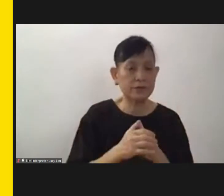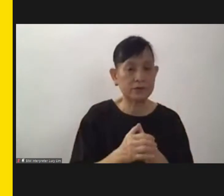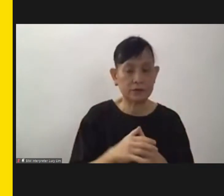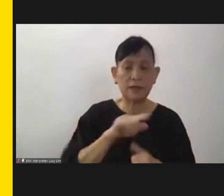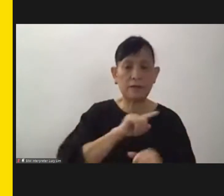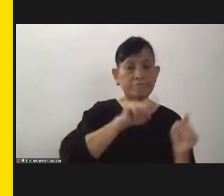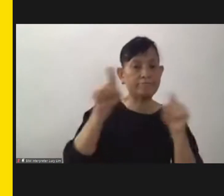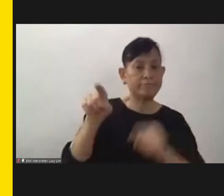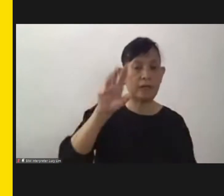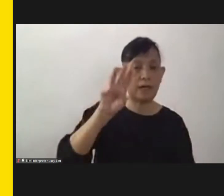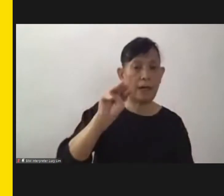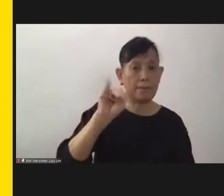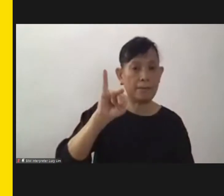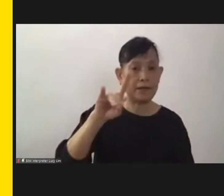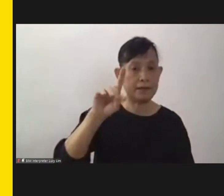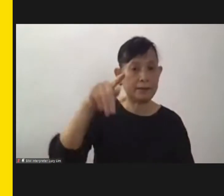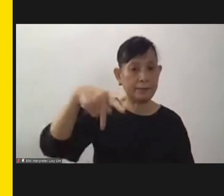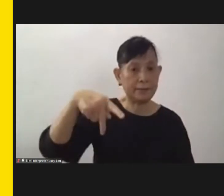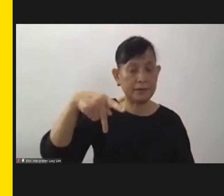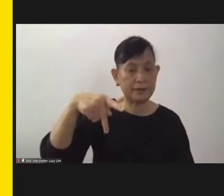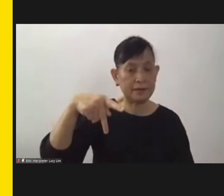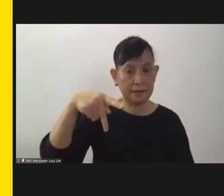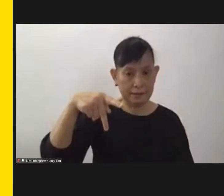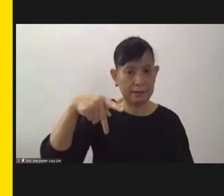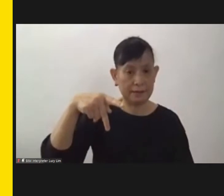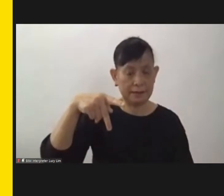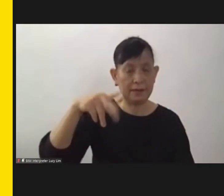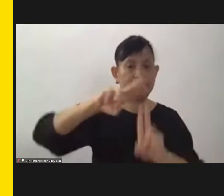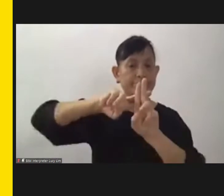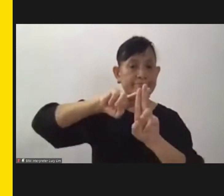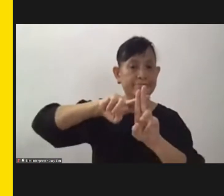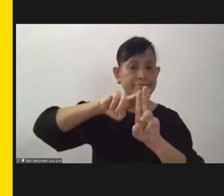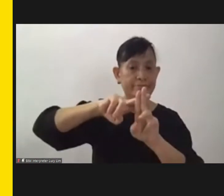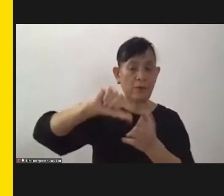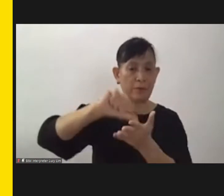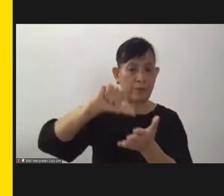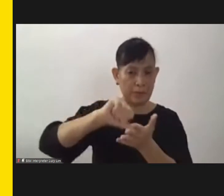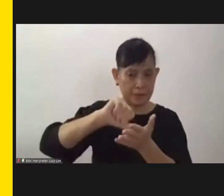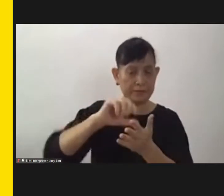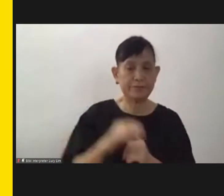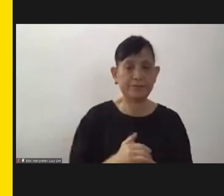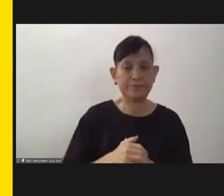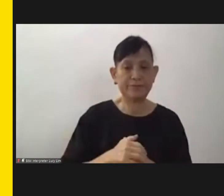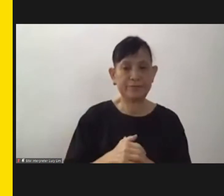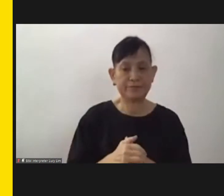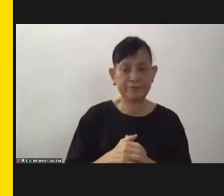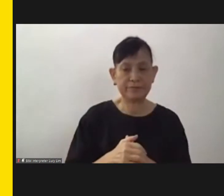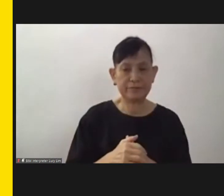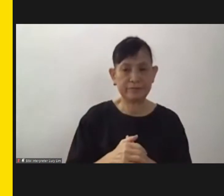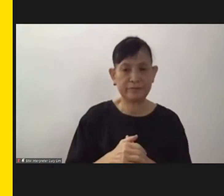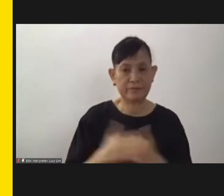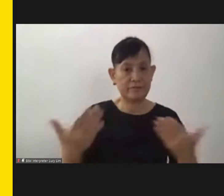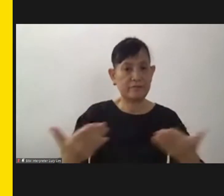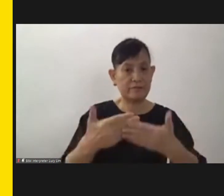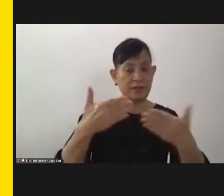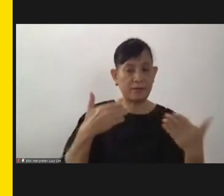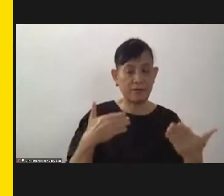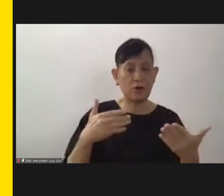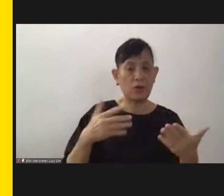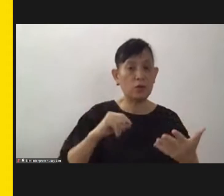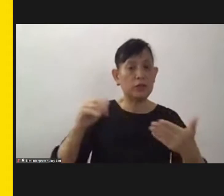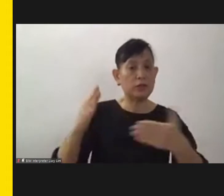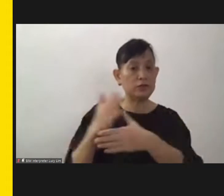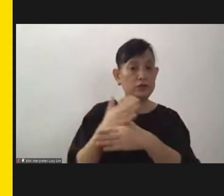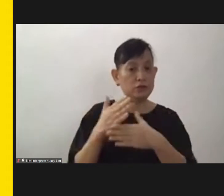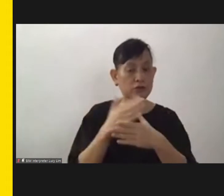MIDP Instagram page. So that's all. Friends and viewers out there, before we enlighten ourselves